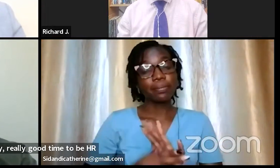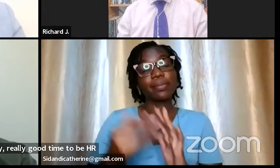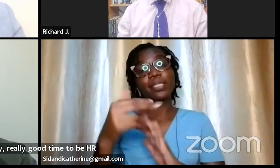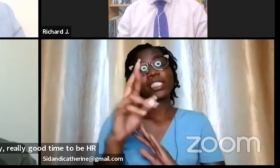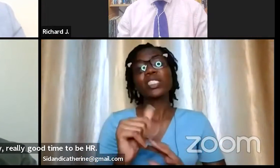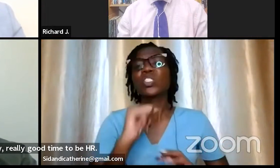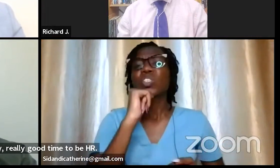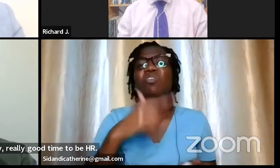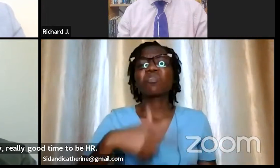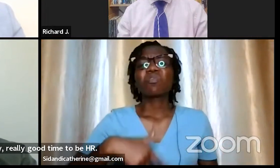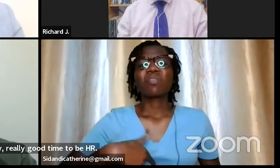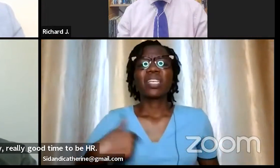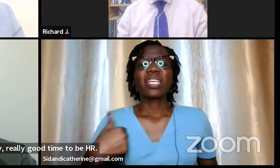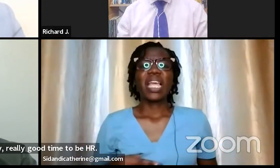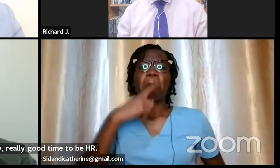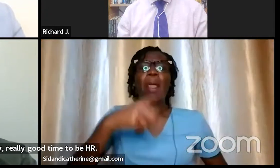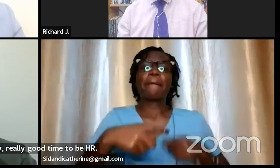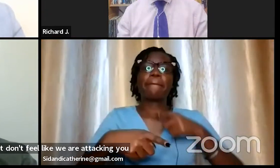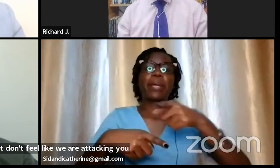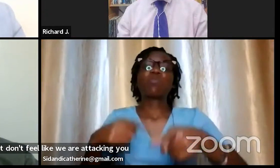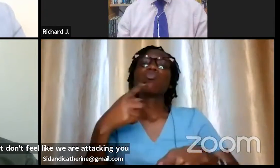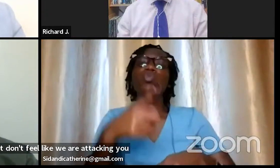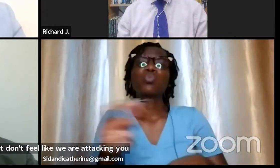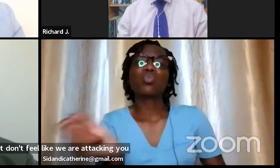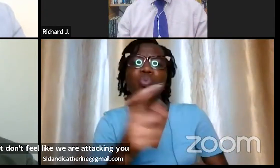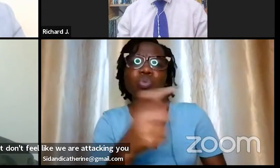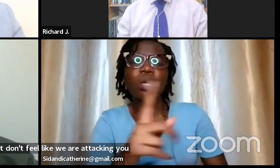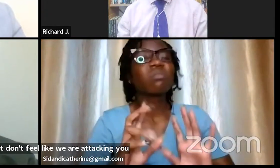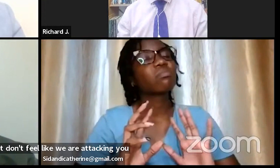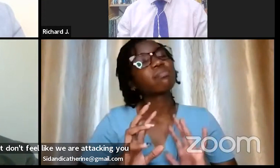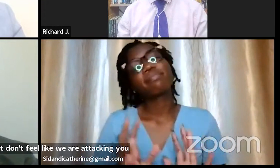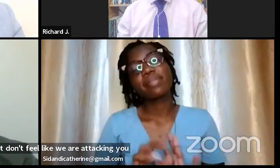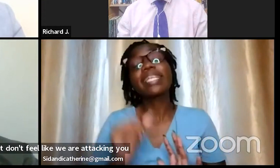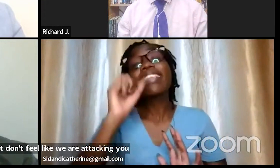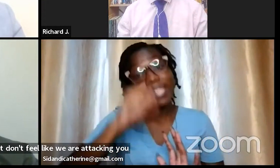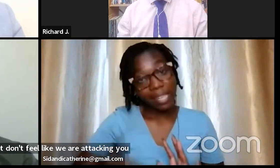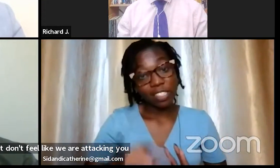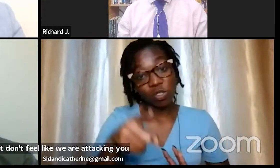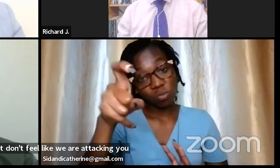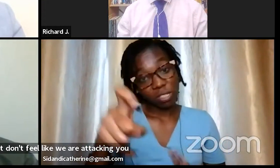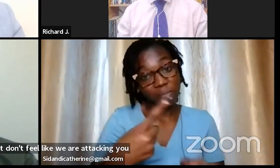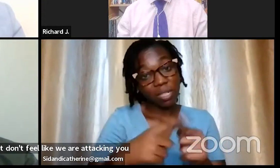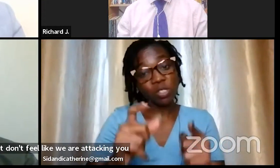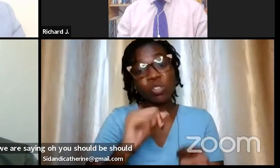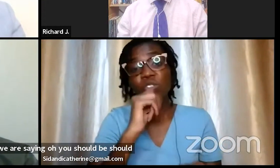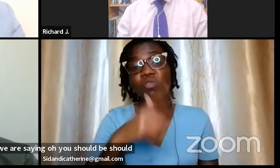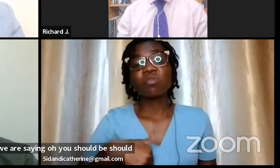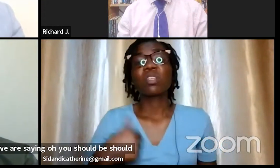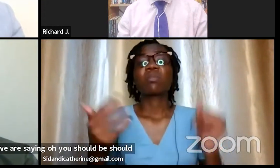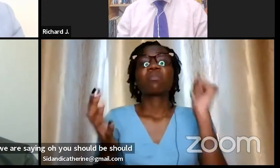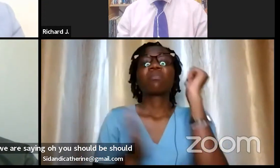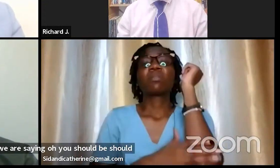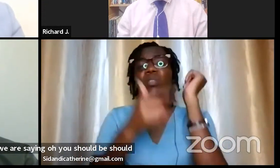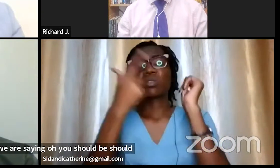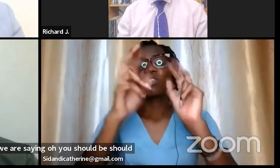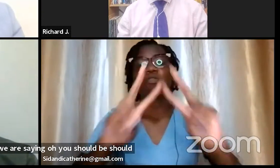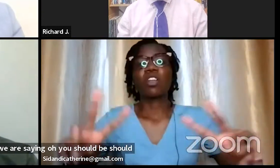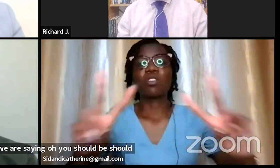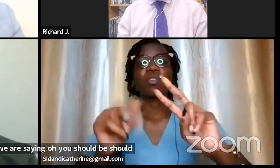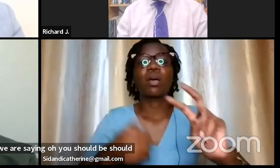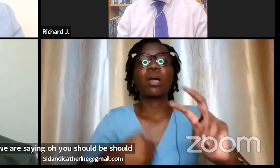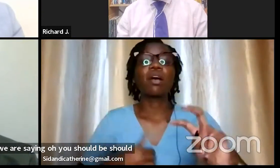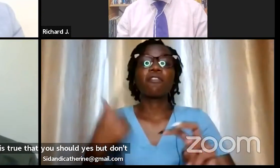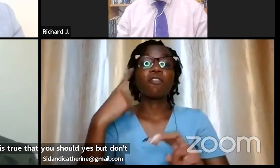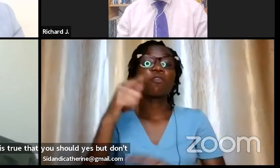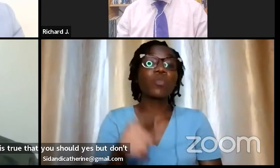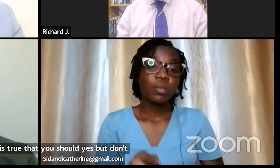Don't feel like we are saying, oh, you should. It is true that you should, yes, but don't feel bad. There's value for you. So it's